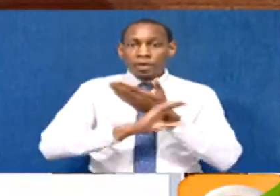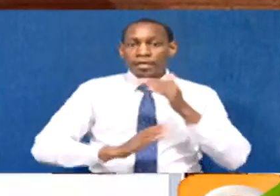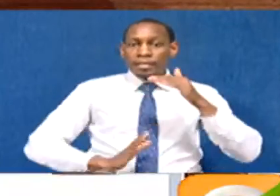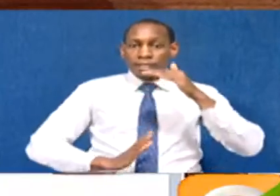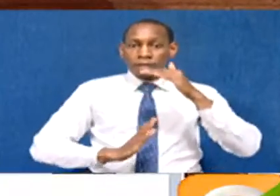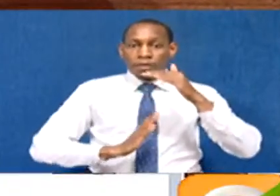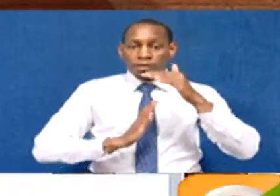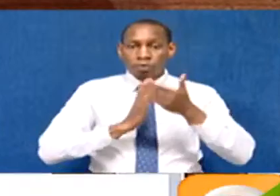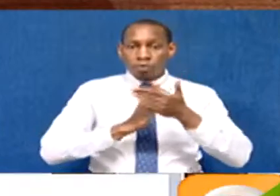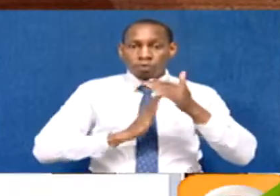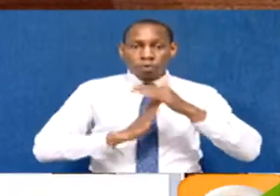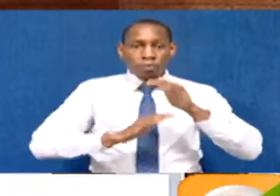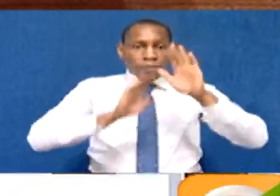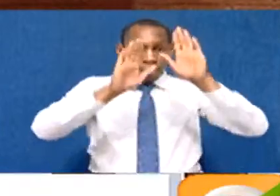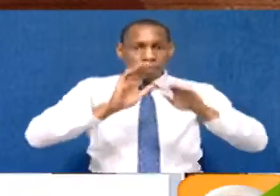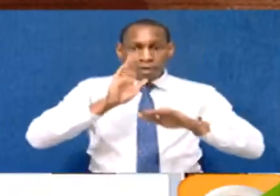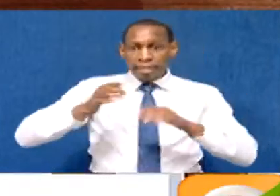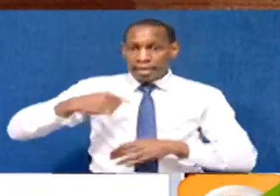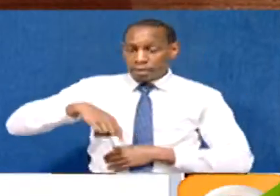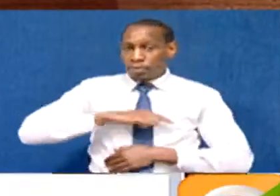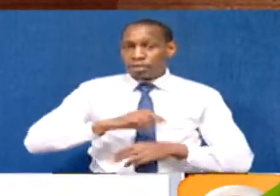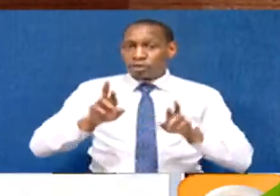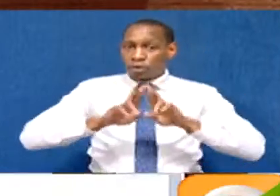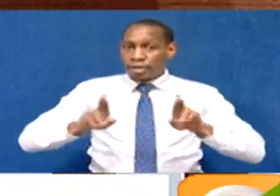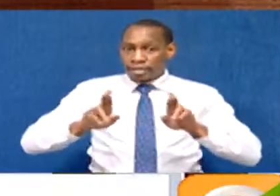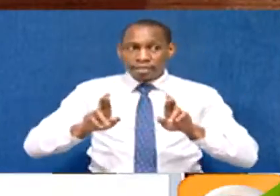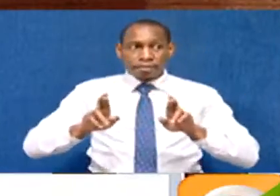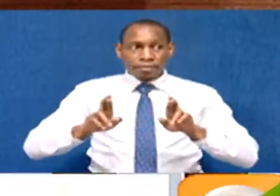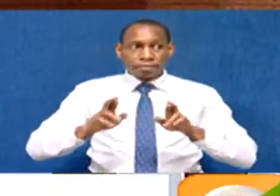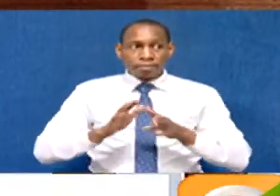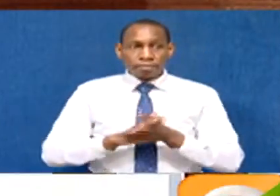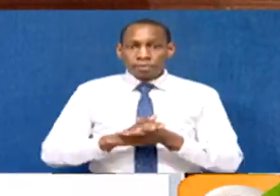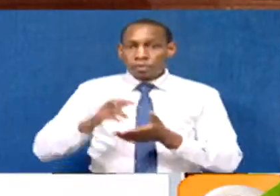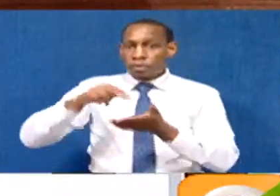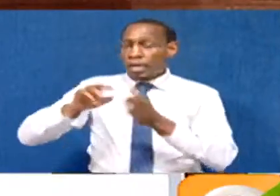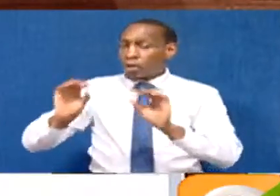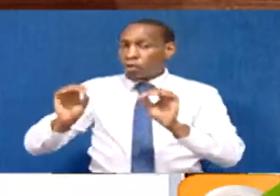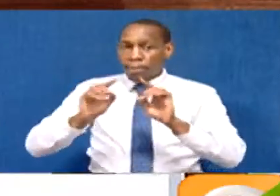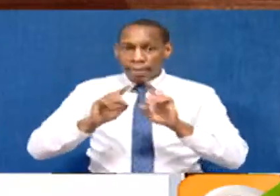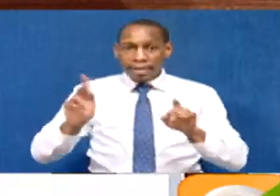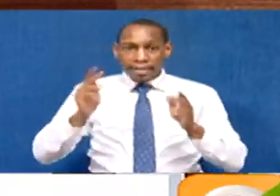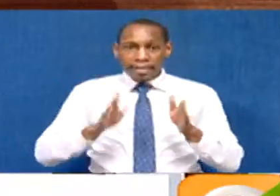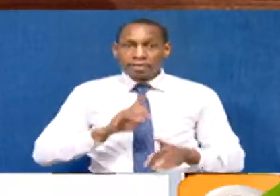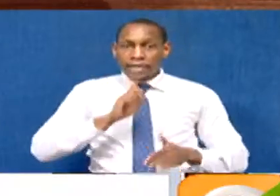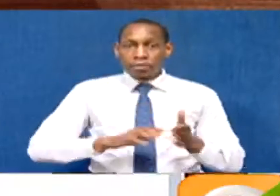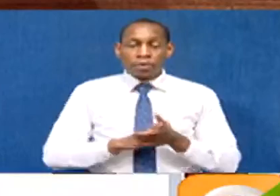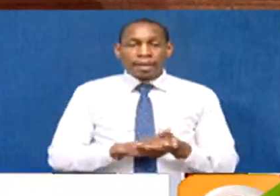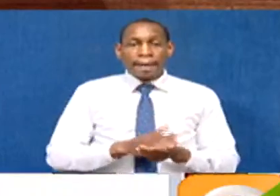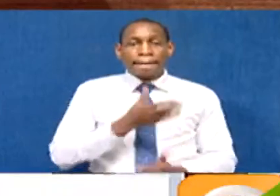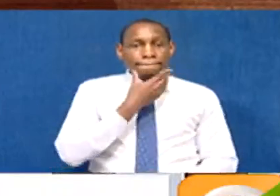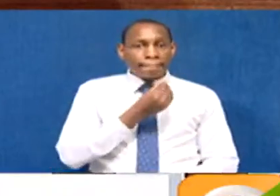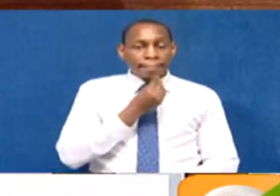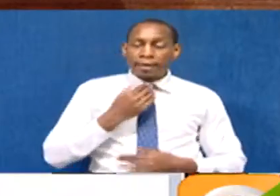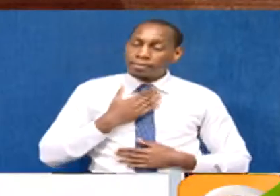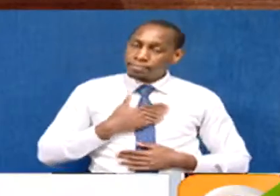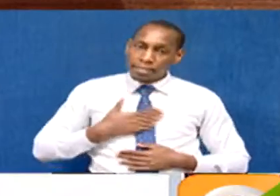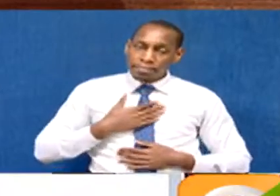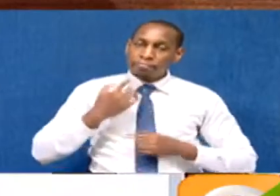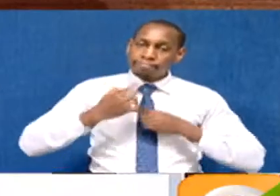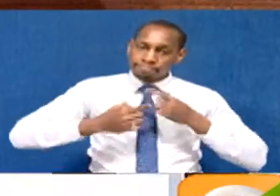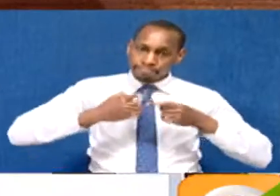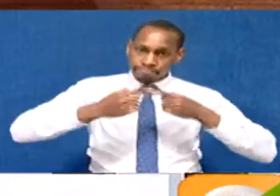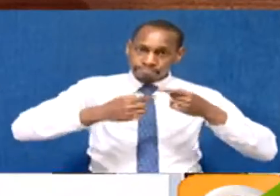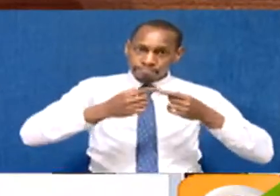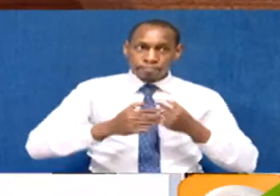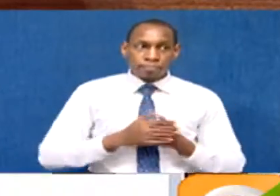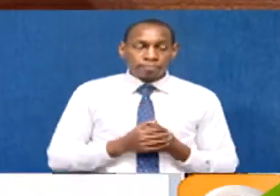important than any of us. I am open to not even running at all. But Kenyan said, Baba, please continue.